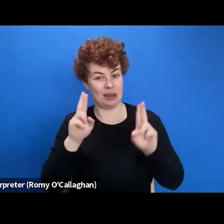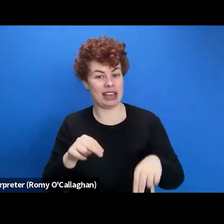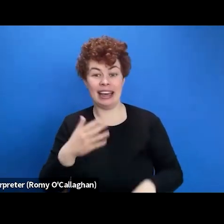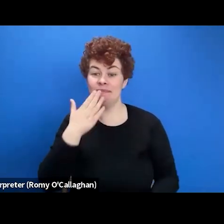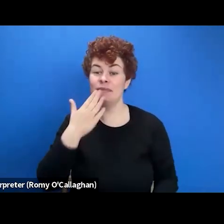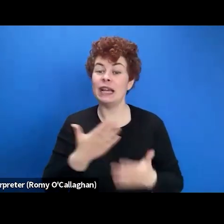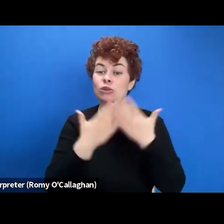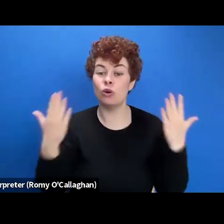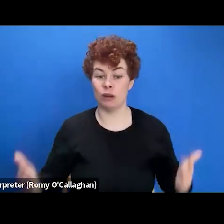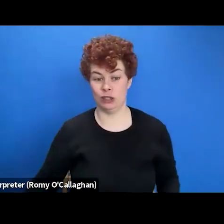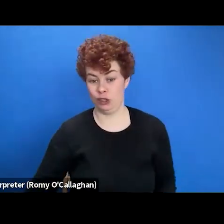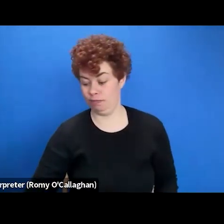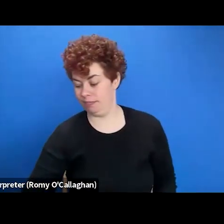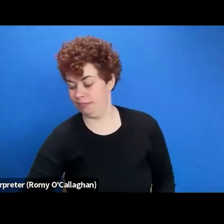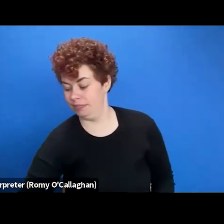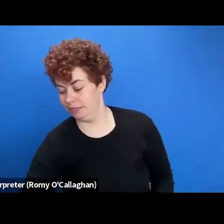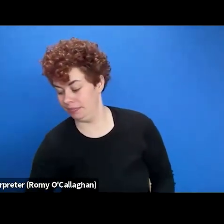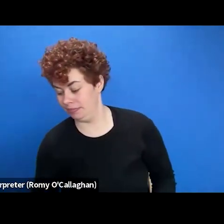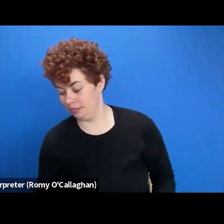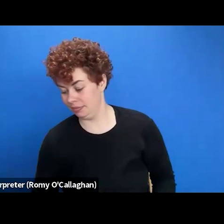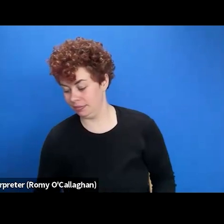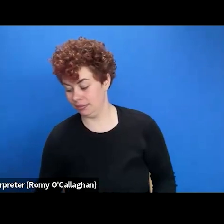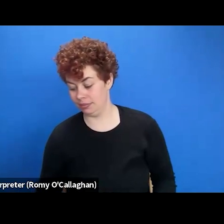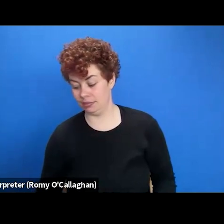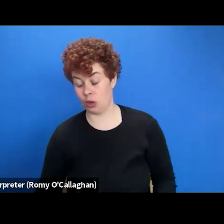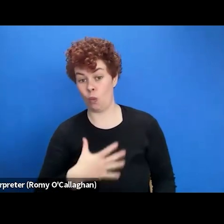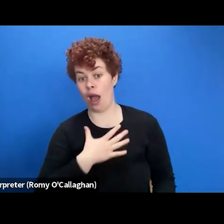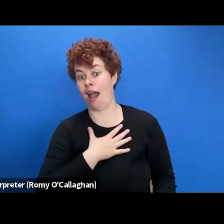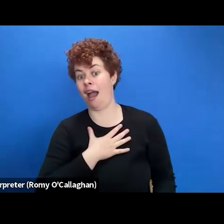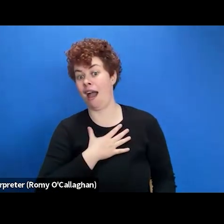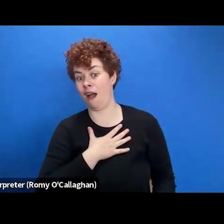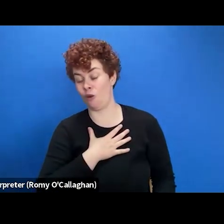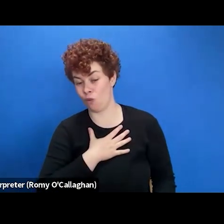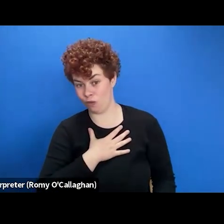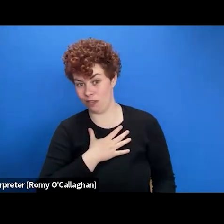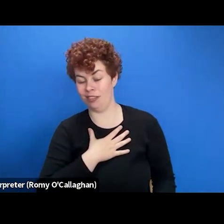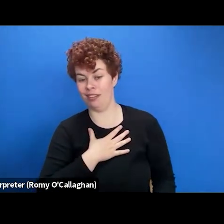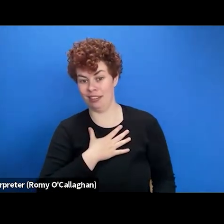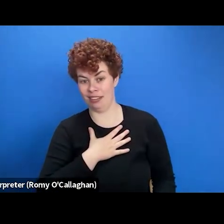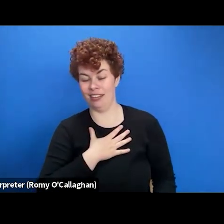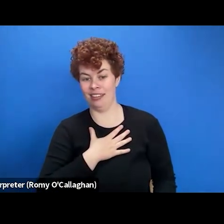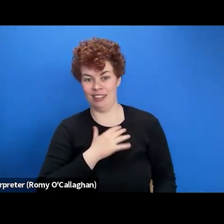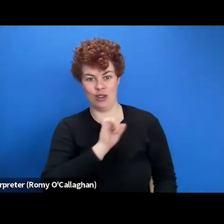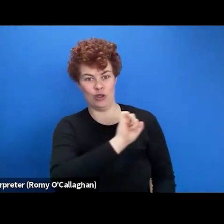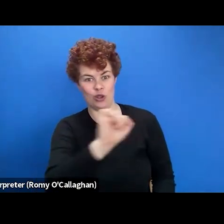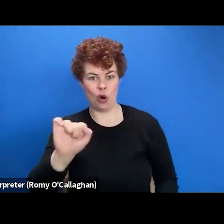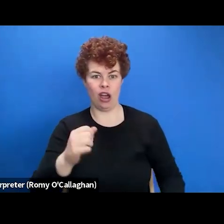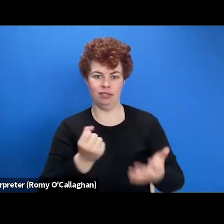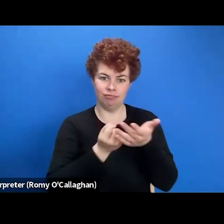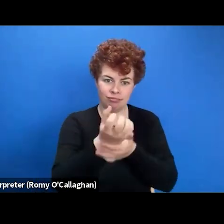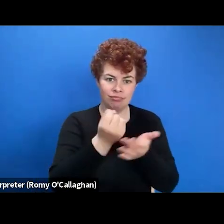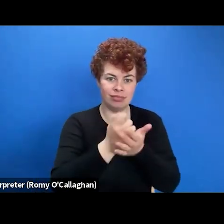much. Wow, what a treat to get those first-hand testimonies